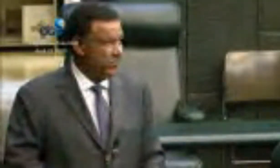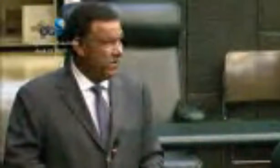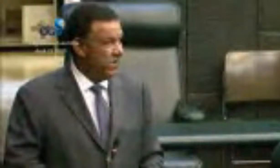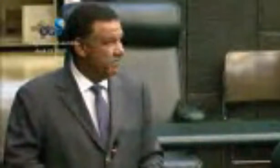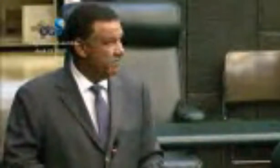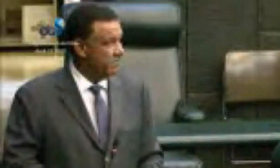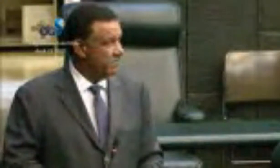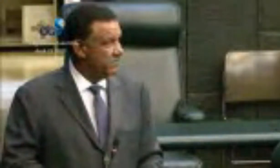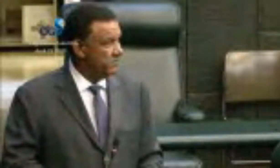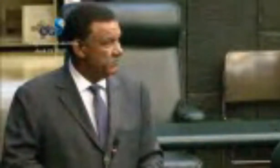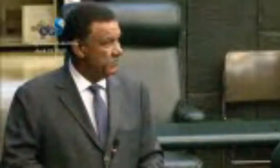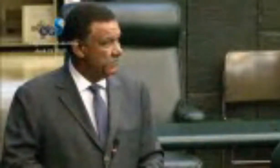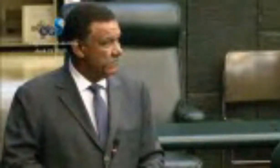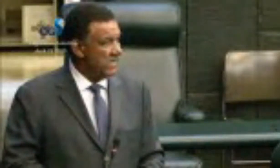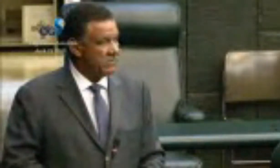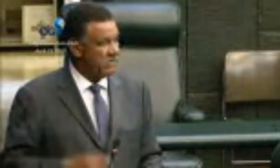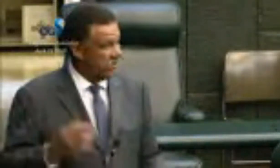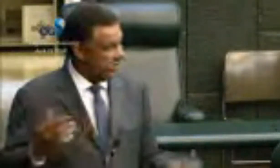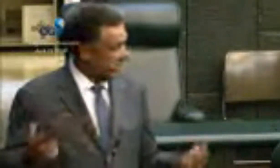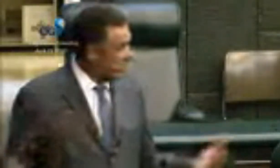the frontline staff.